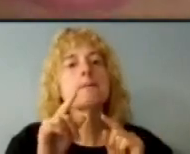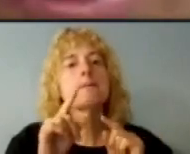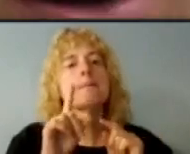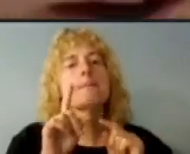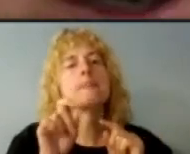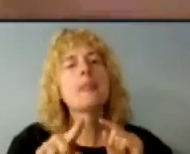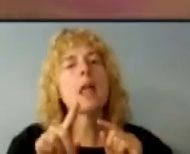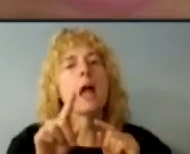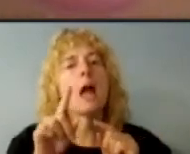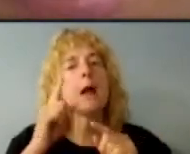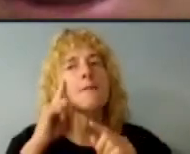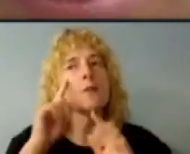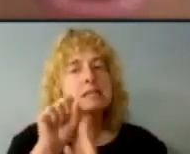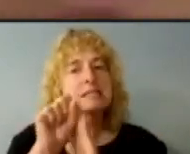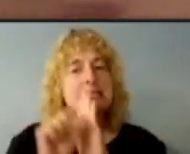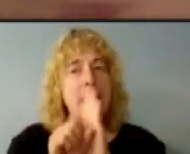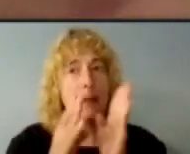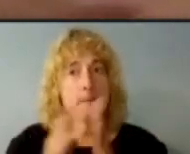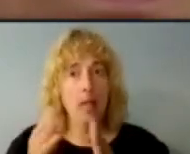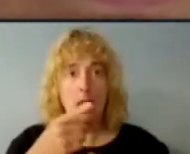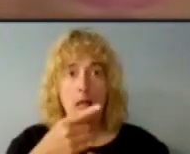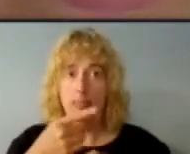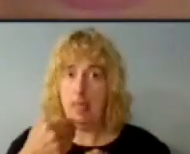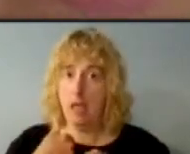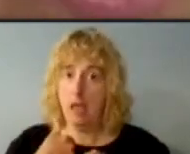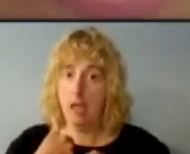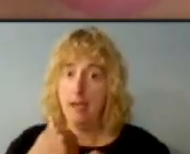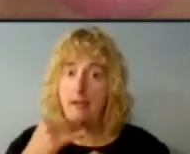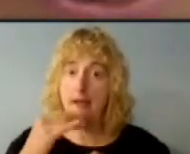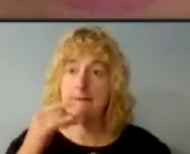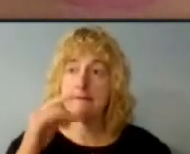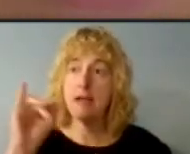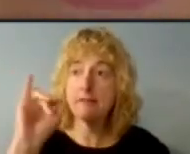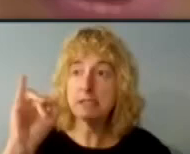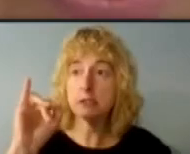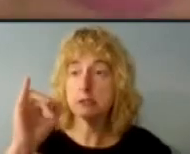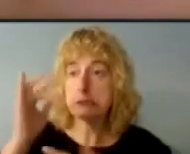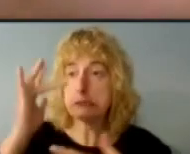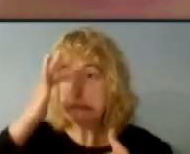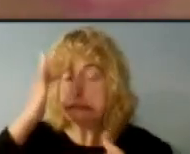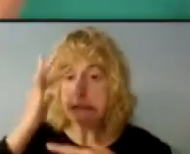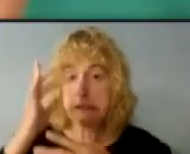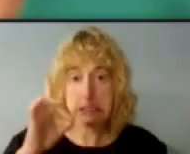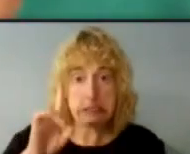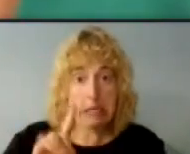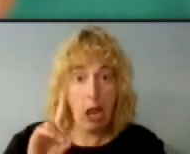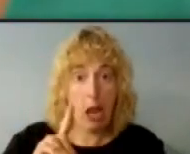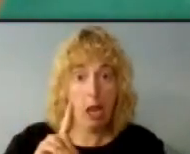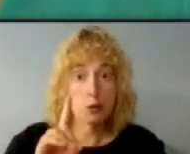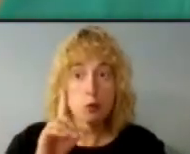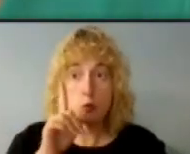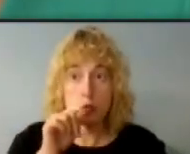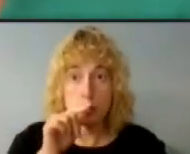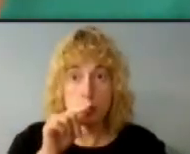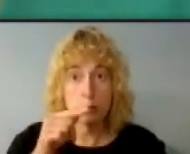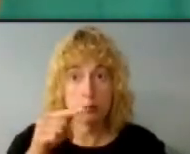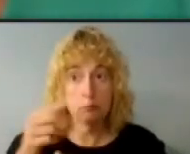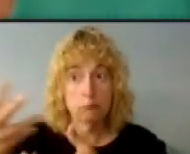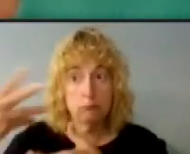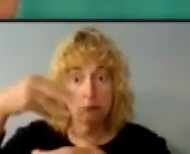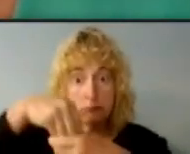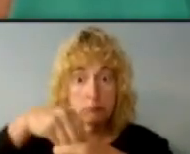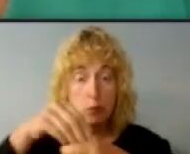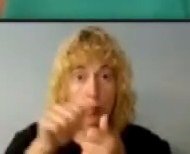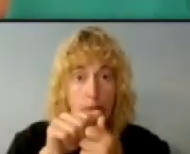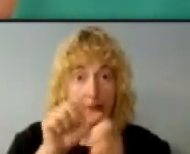Or were there infectious disease doctors that were consulted on the state plan? So I'm sure, so I'm sure there were.